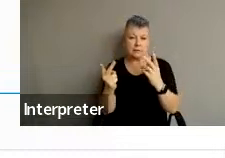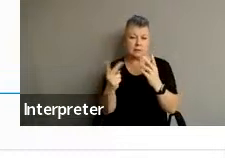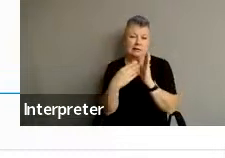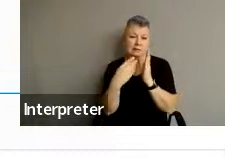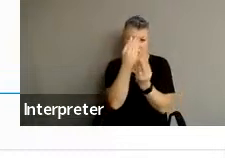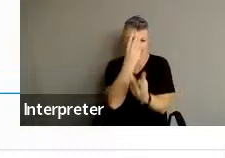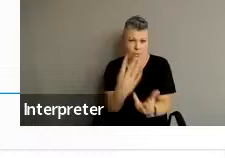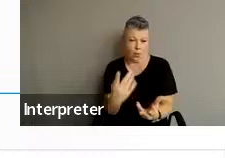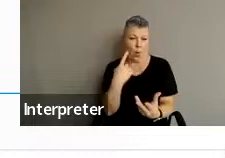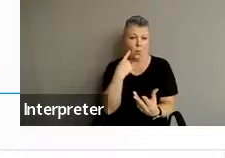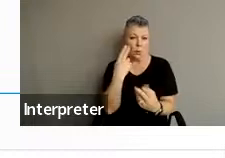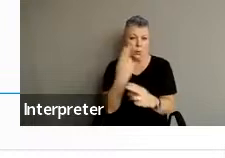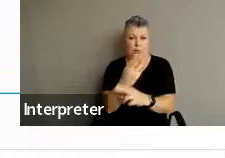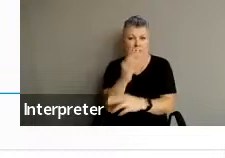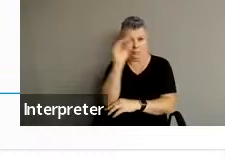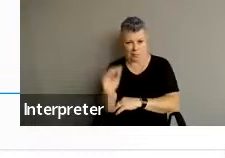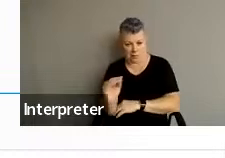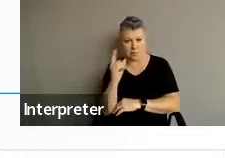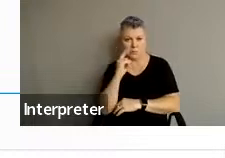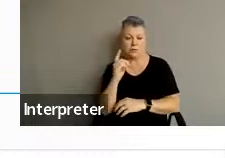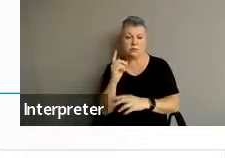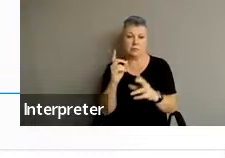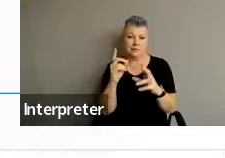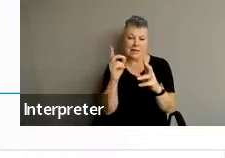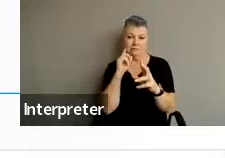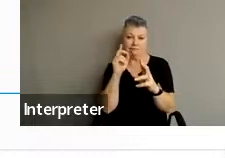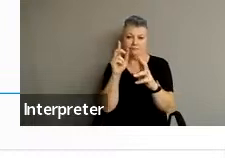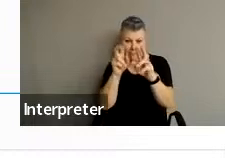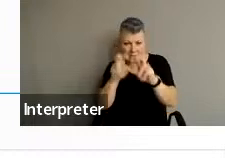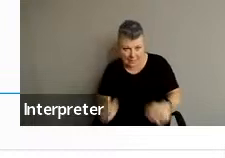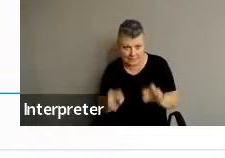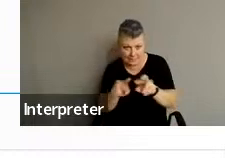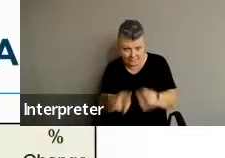assessed valuation is by category and property class.